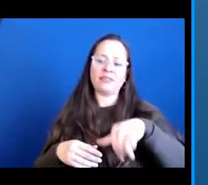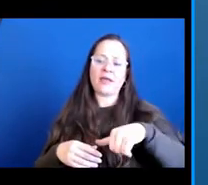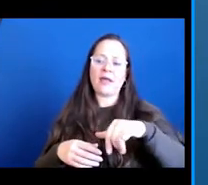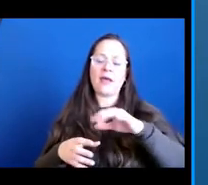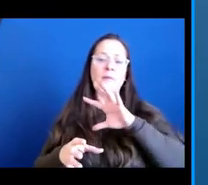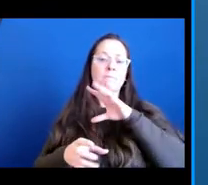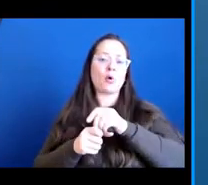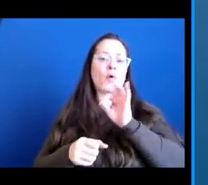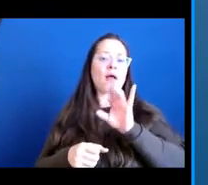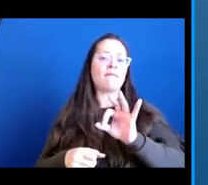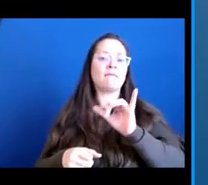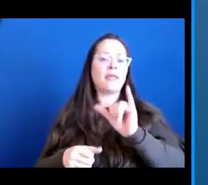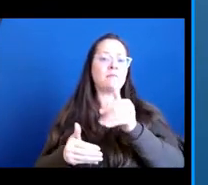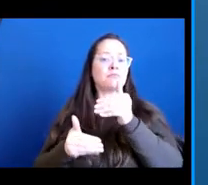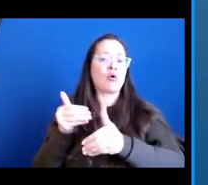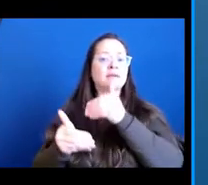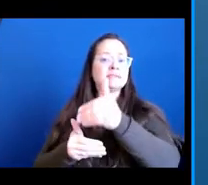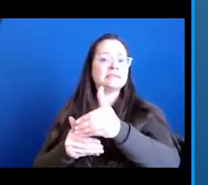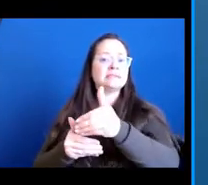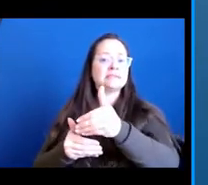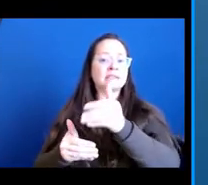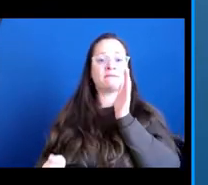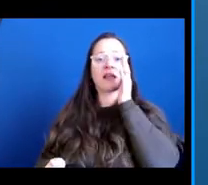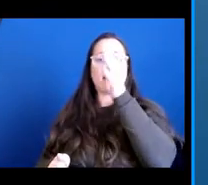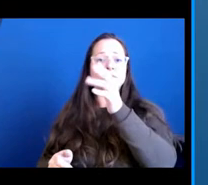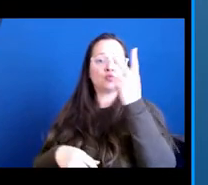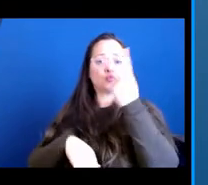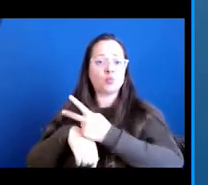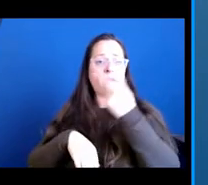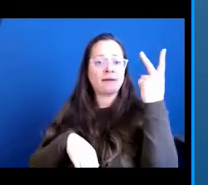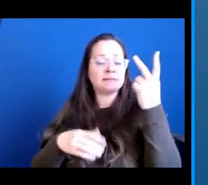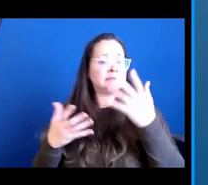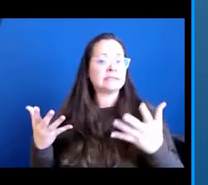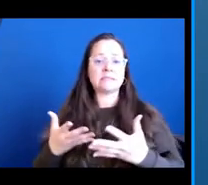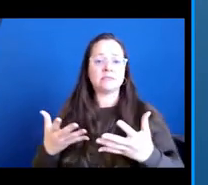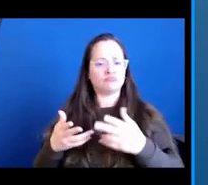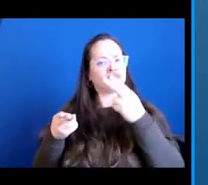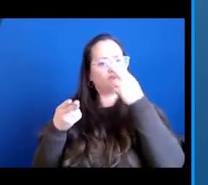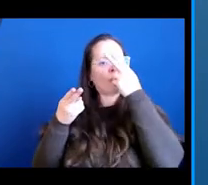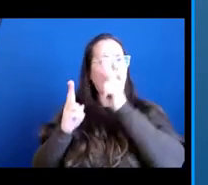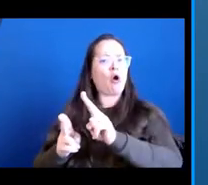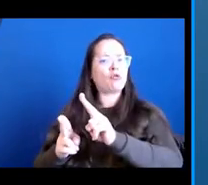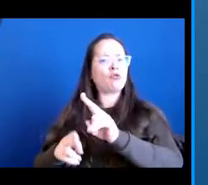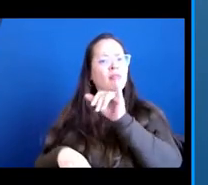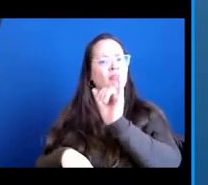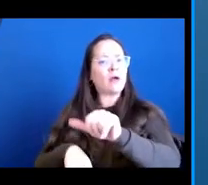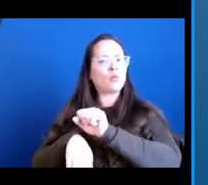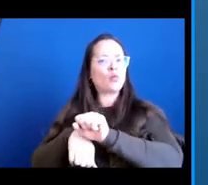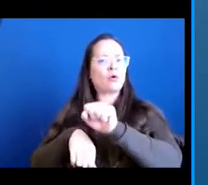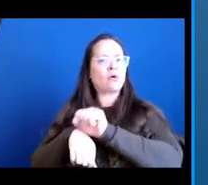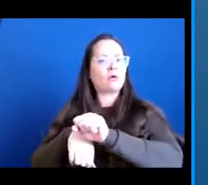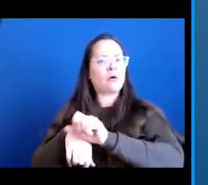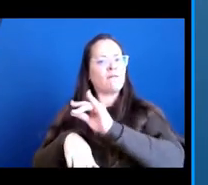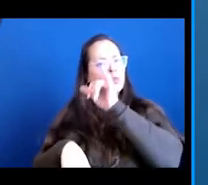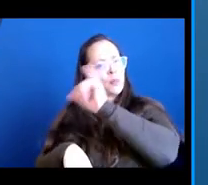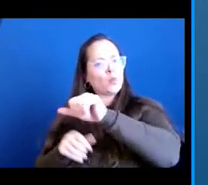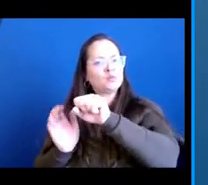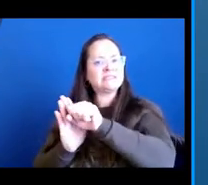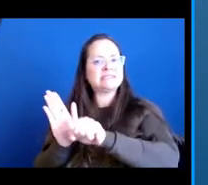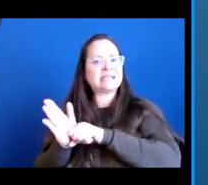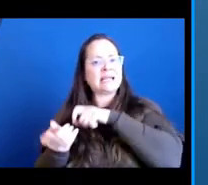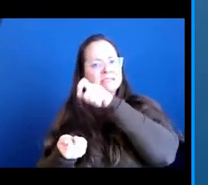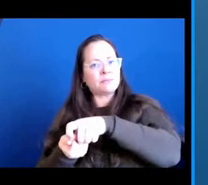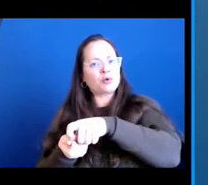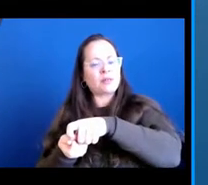the process over the next two days is to honor that work of those States in particular and also